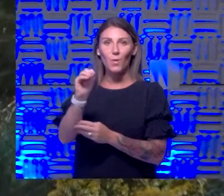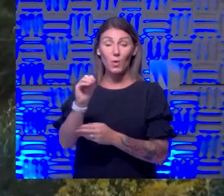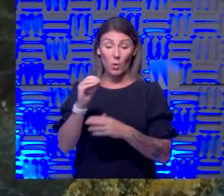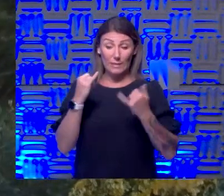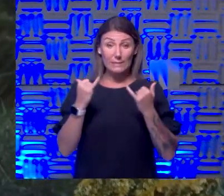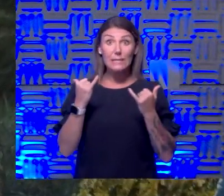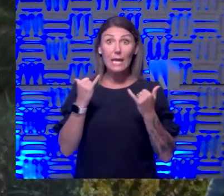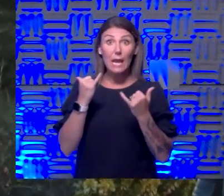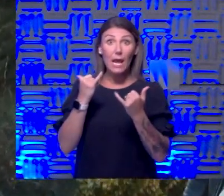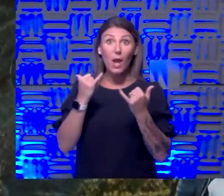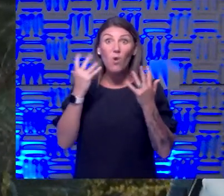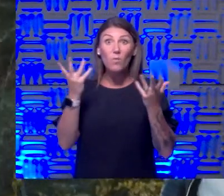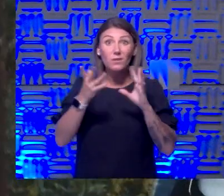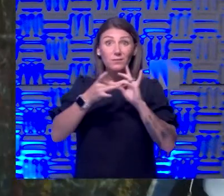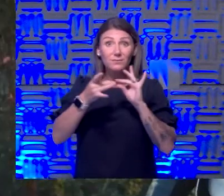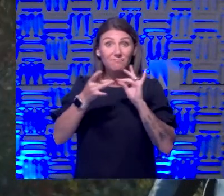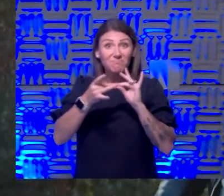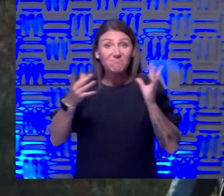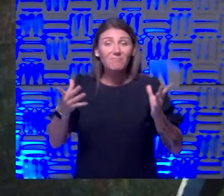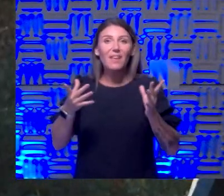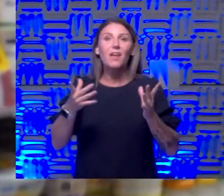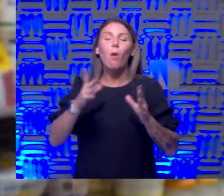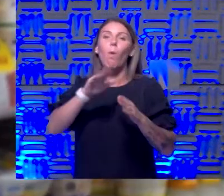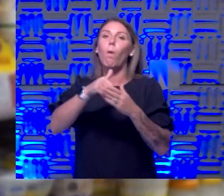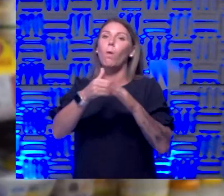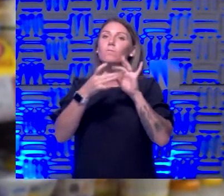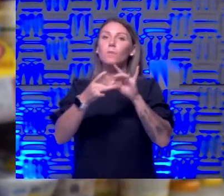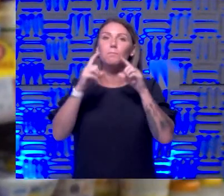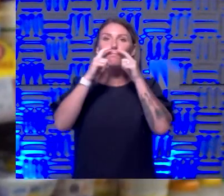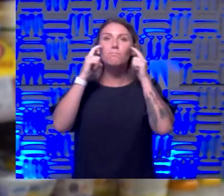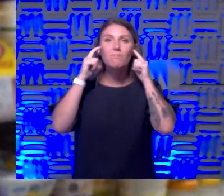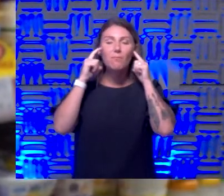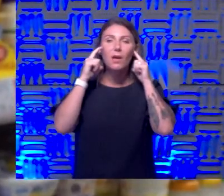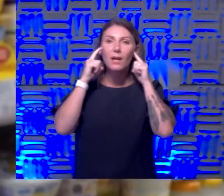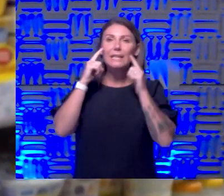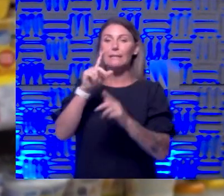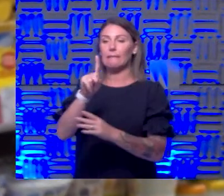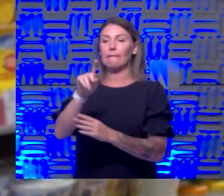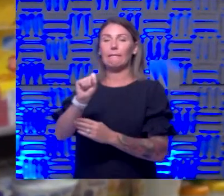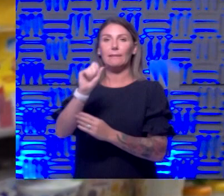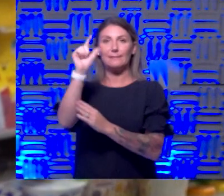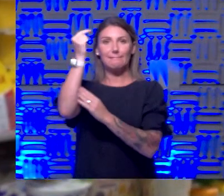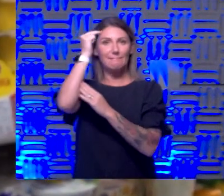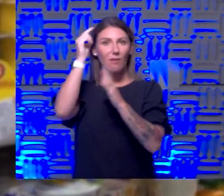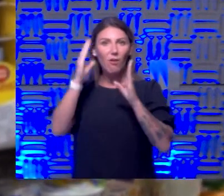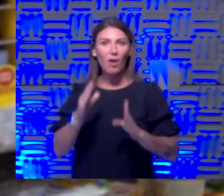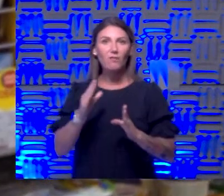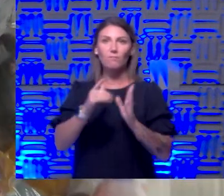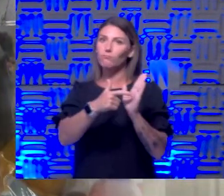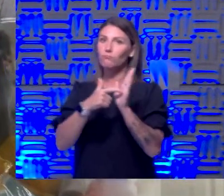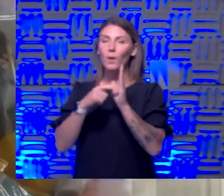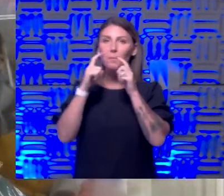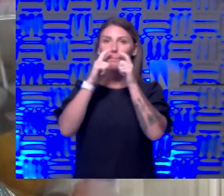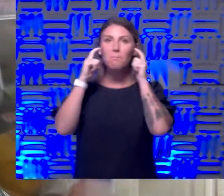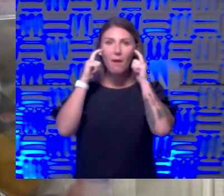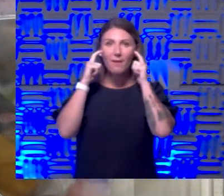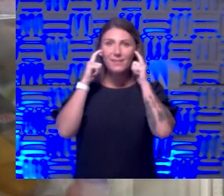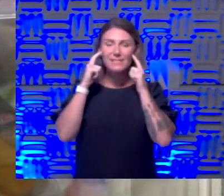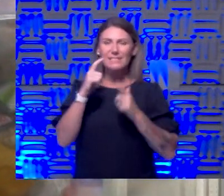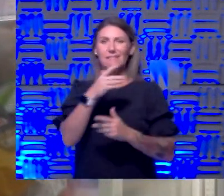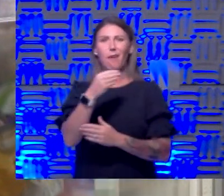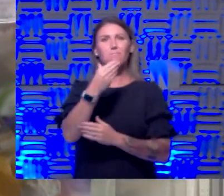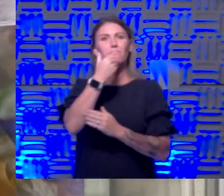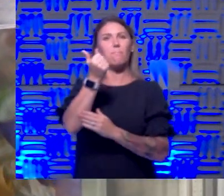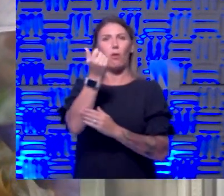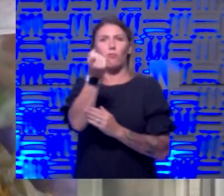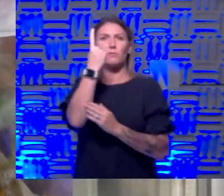is all about masking. Kansas Governor Kelly has called for mandatory masking, and we have a great panel of guests to help us really better understand what